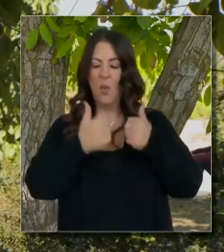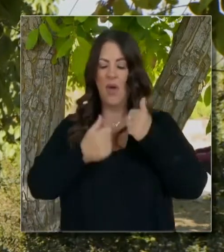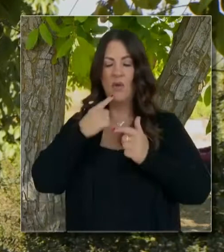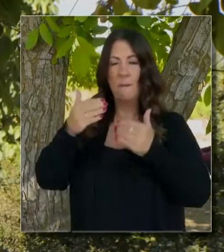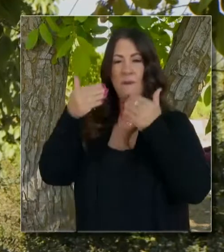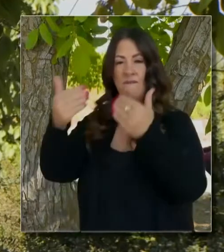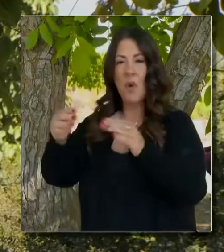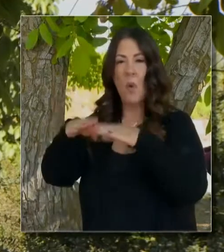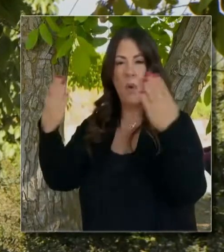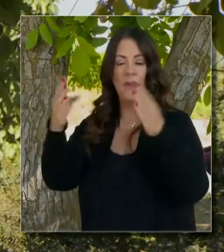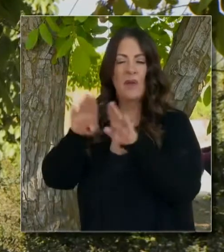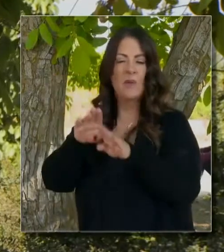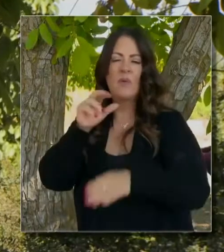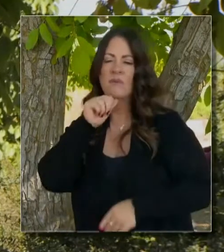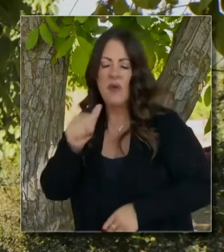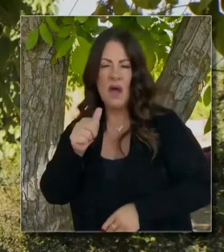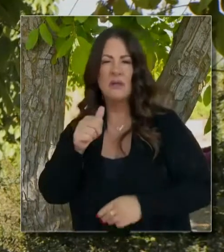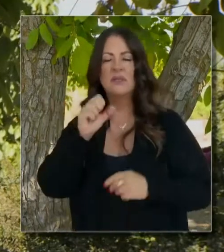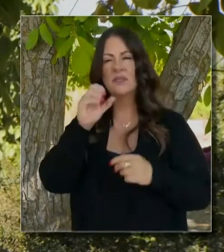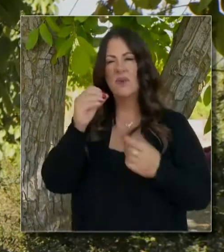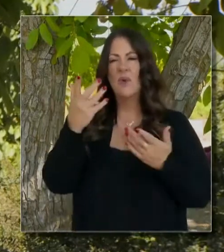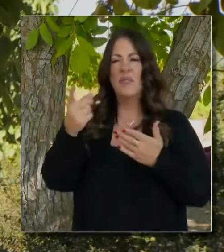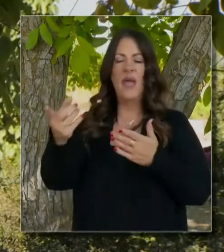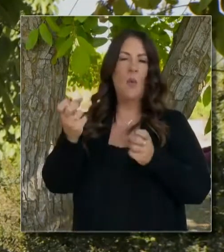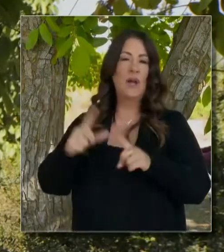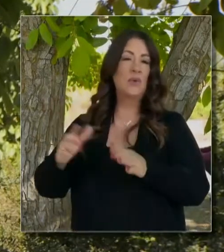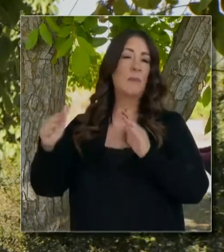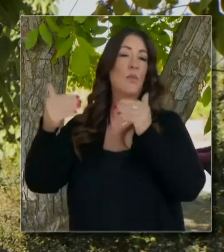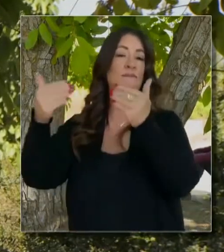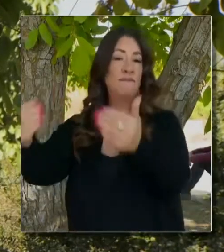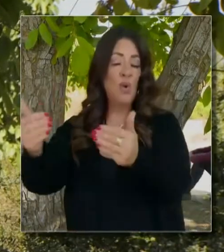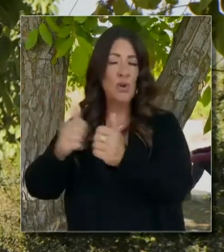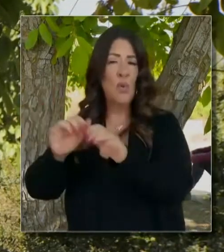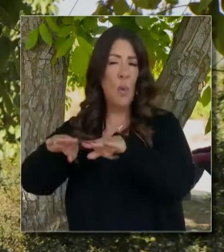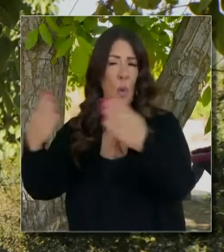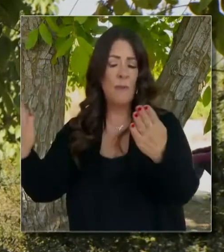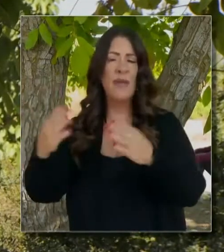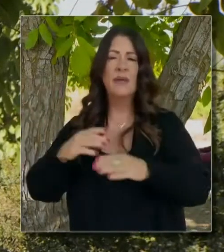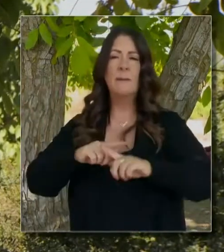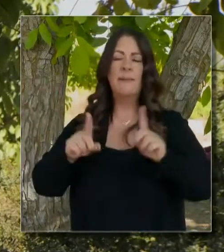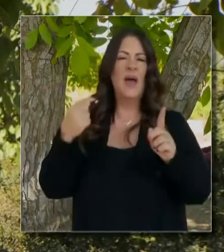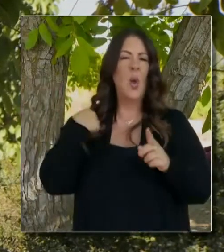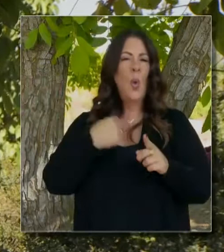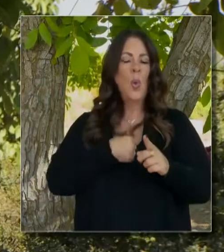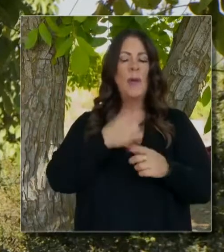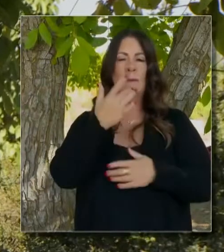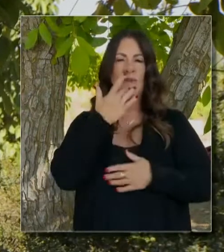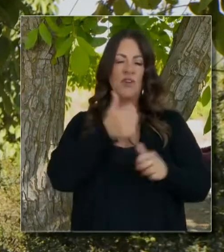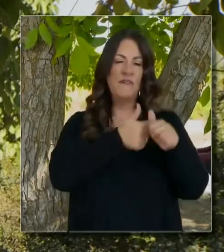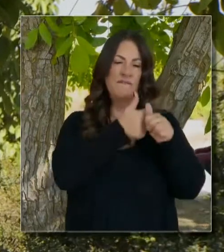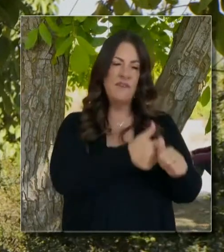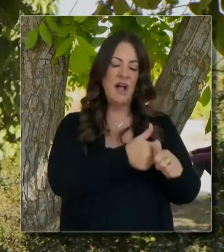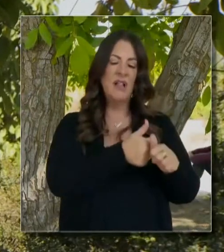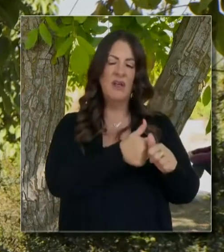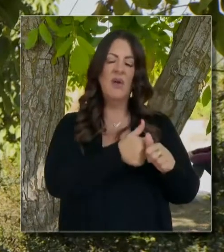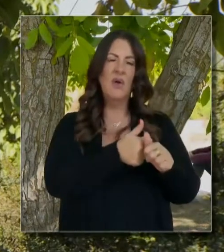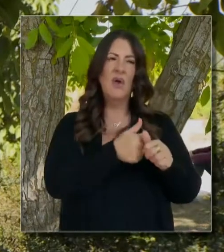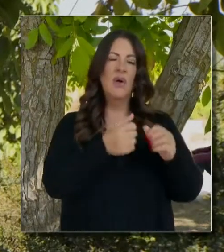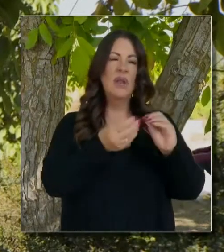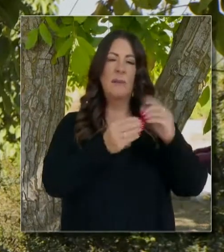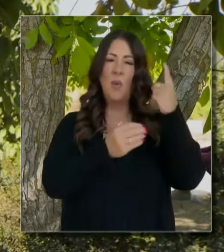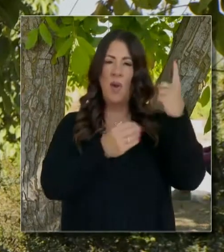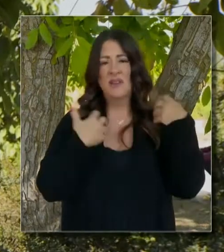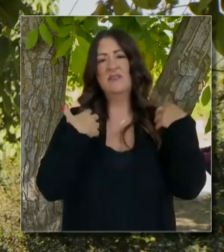forward sectorally to reopen. But we're going to be led by a health first framework,